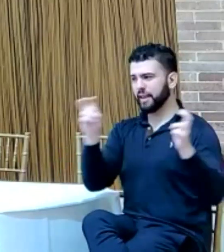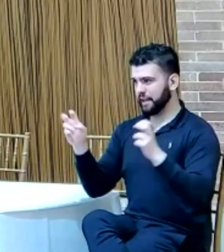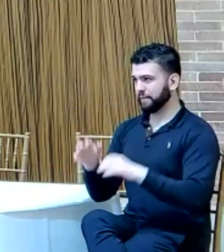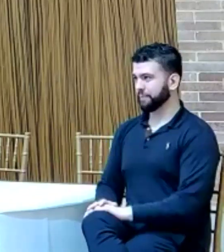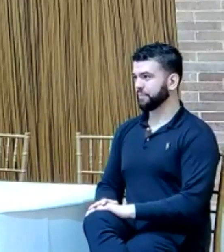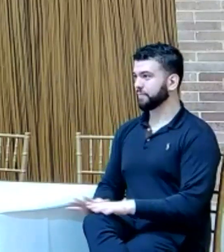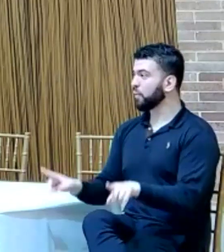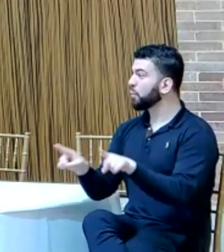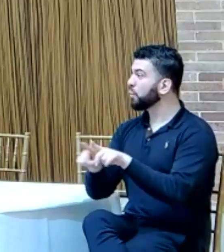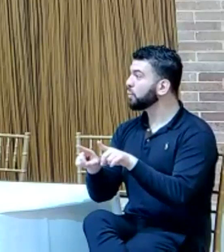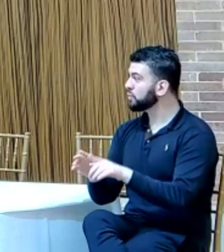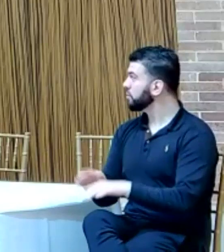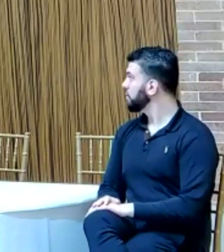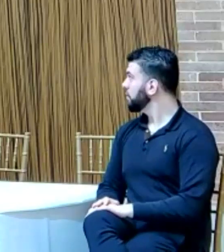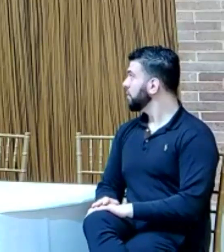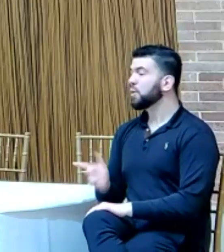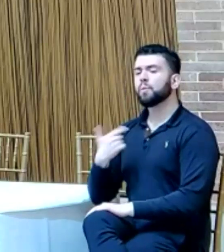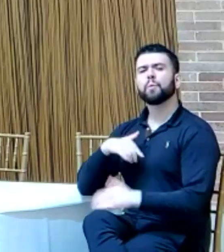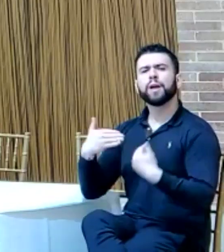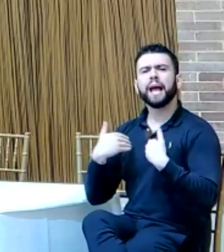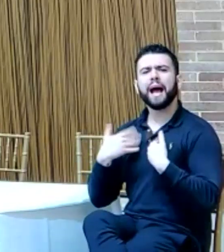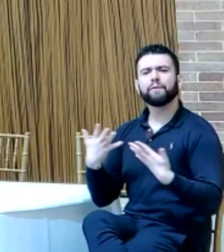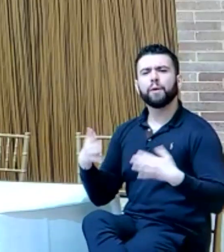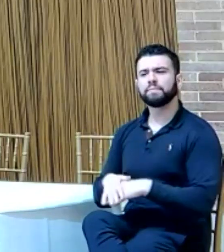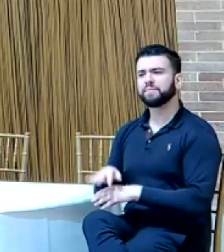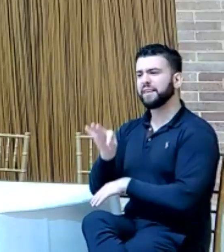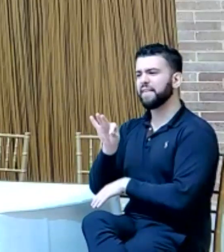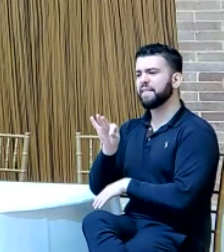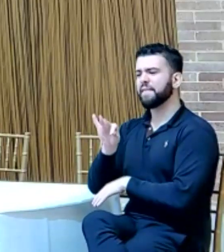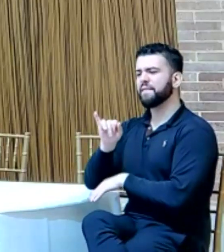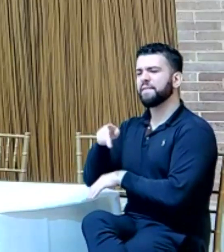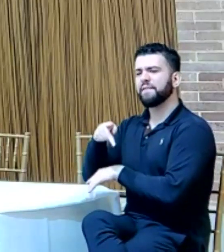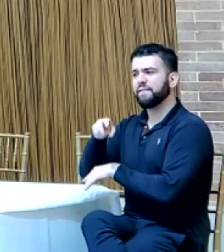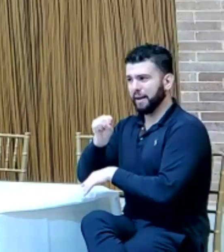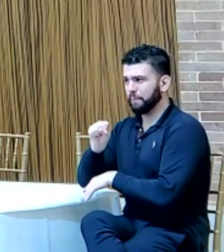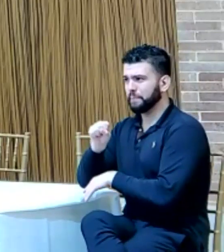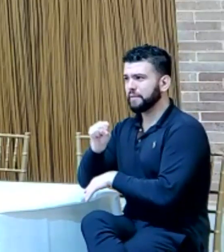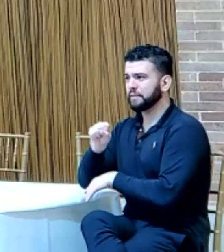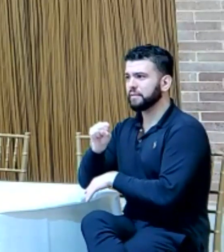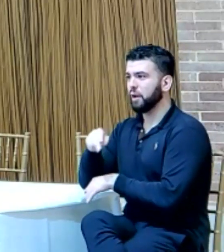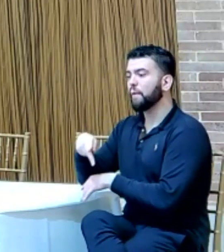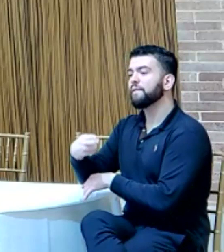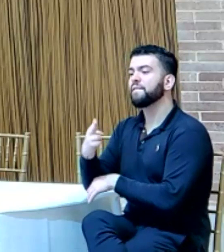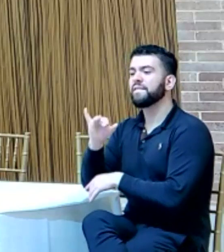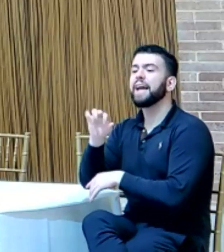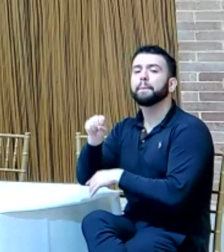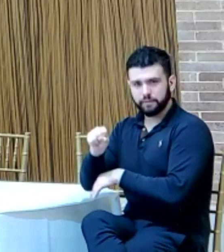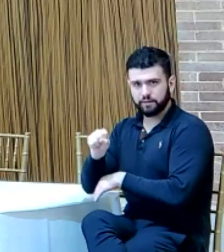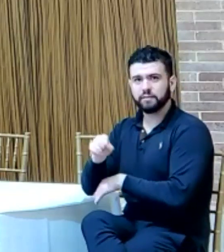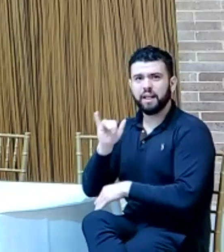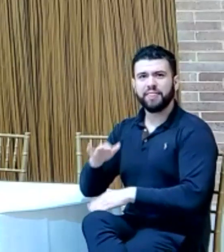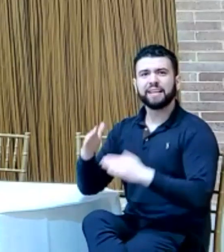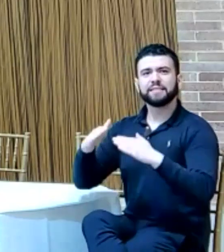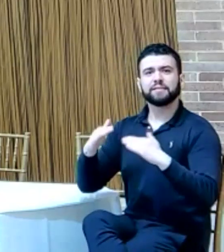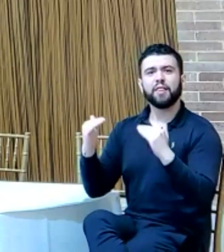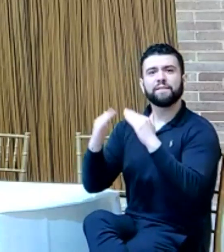Cutting Edge here we have these things called fips right so fips are our Fair Housing Initiative Program Partners those are like